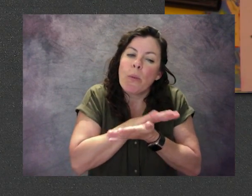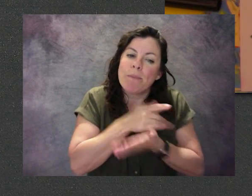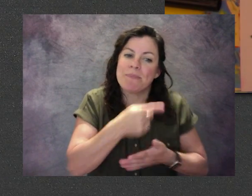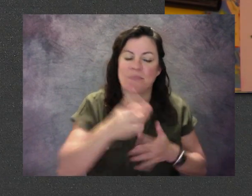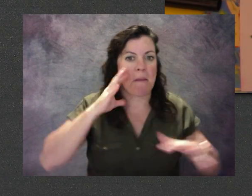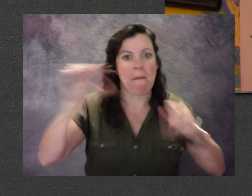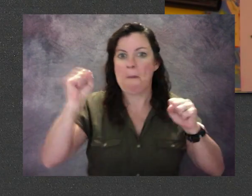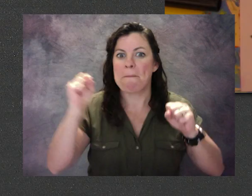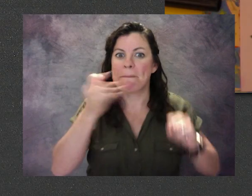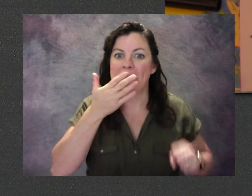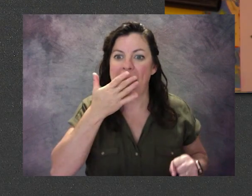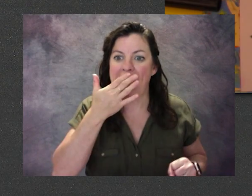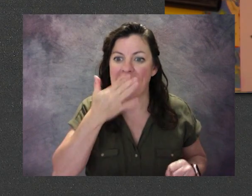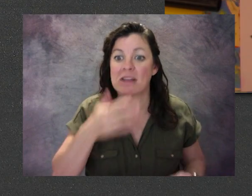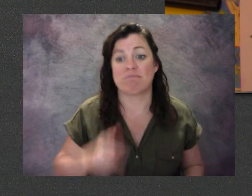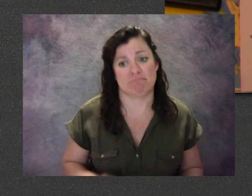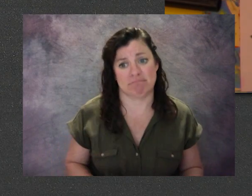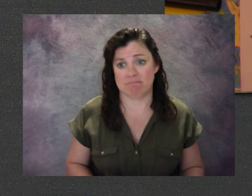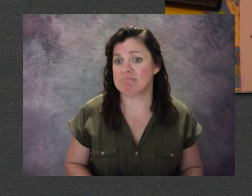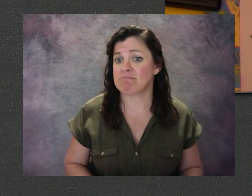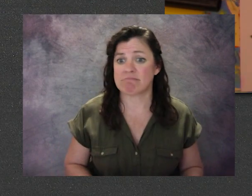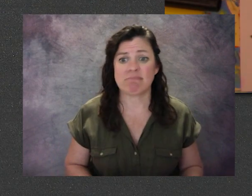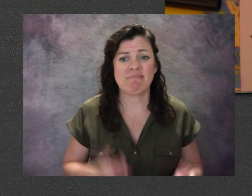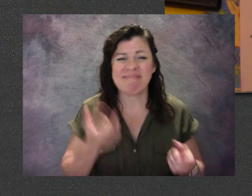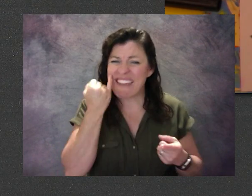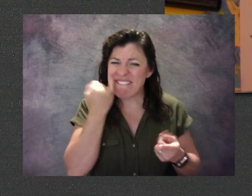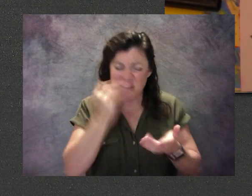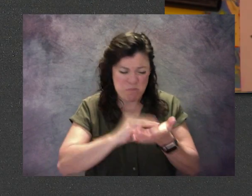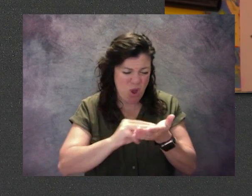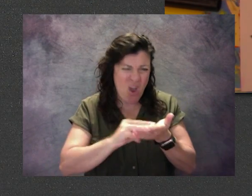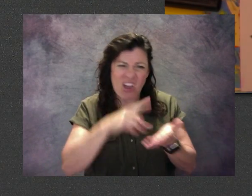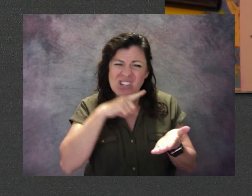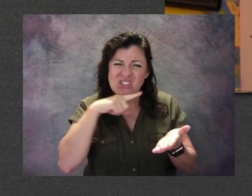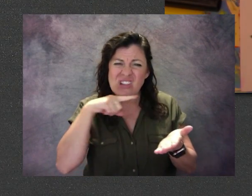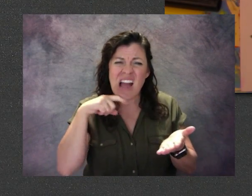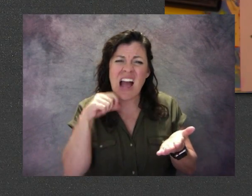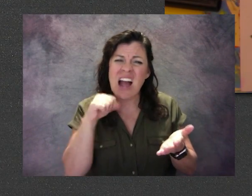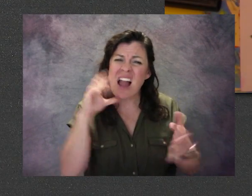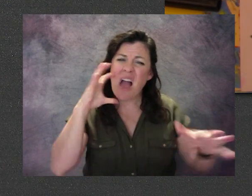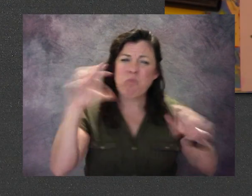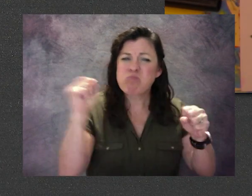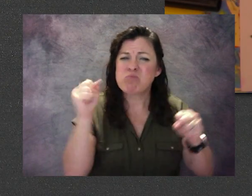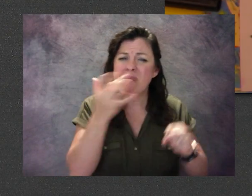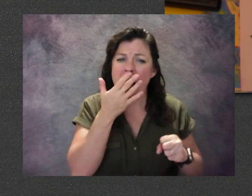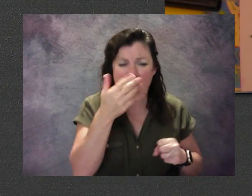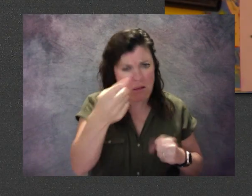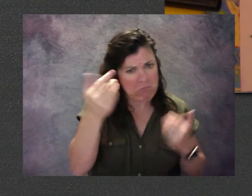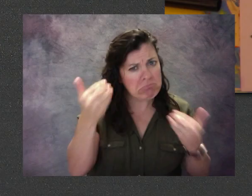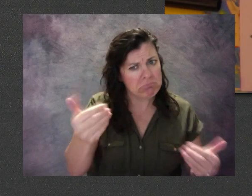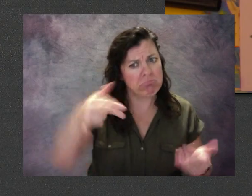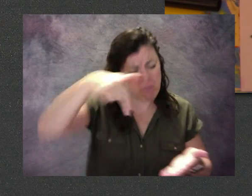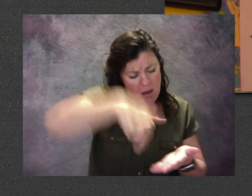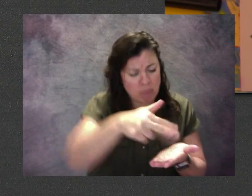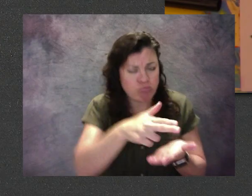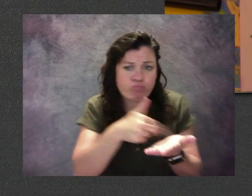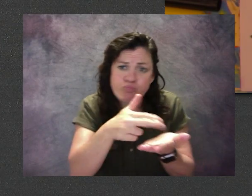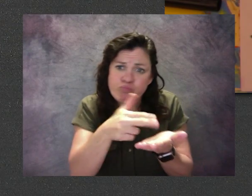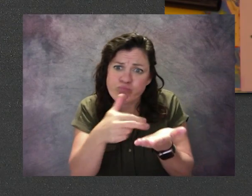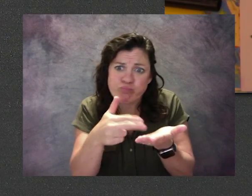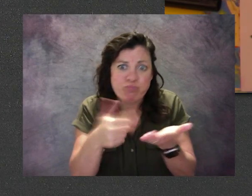and if you have a dry marker like mine, just go ahead and wet it, and boy, that's turning into paint and looking really